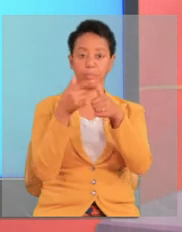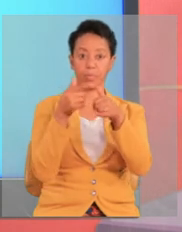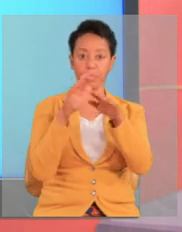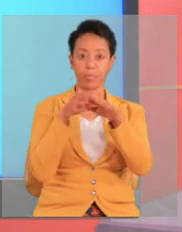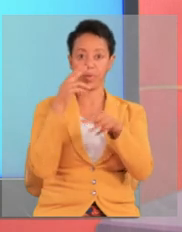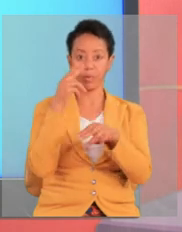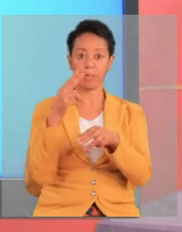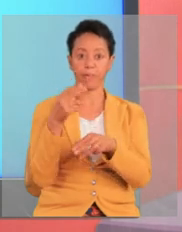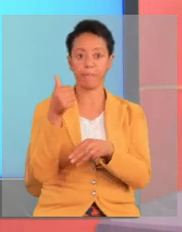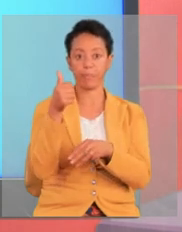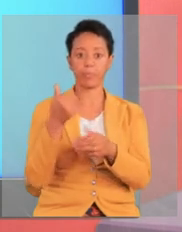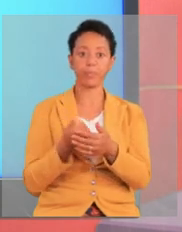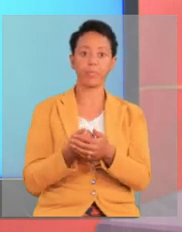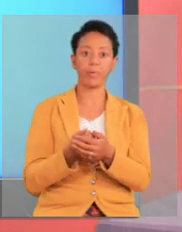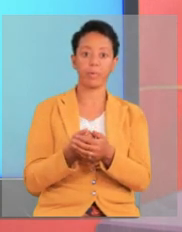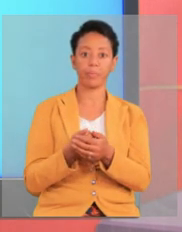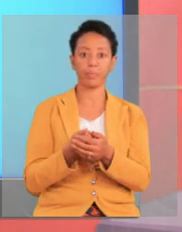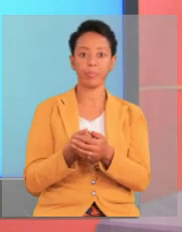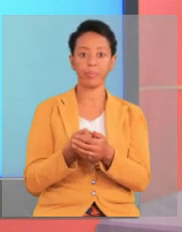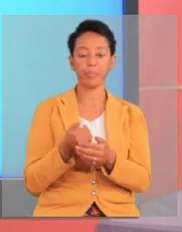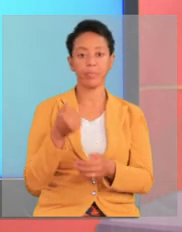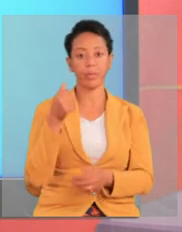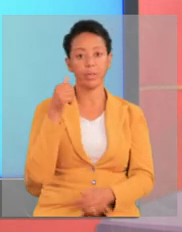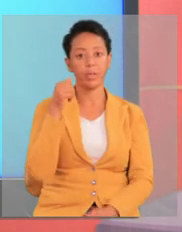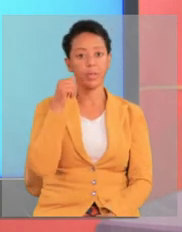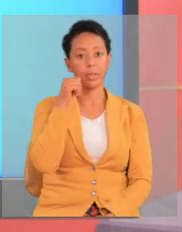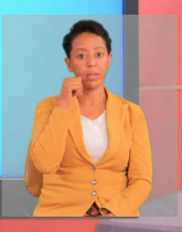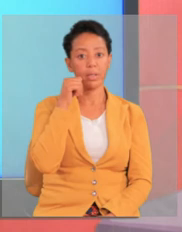A. So, he has typed.